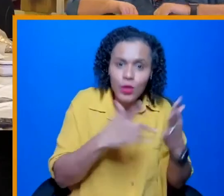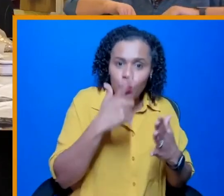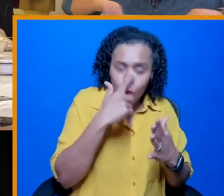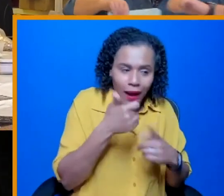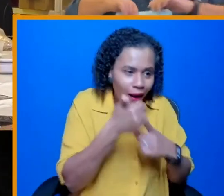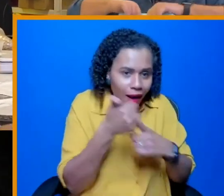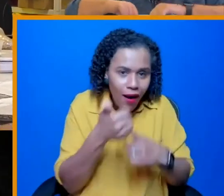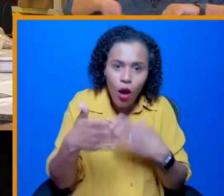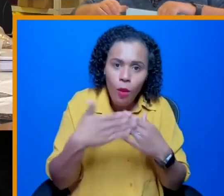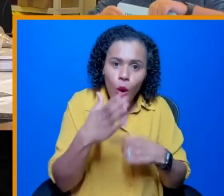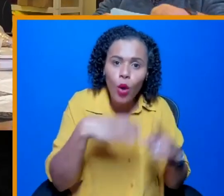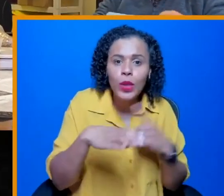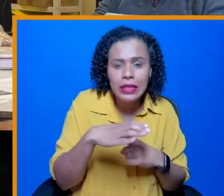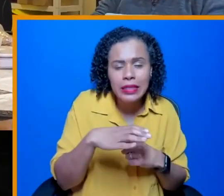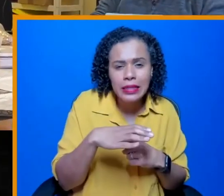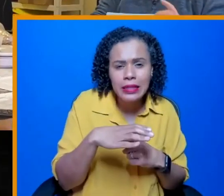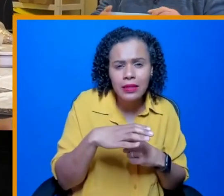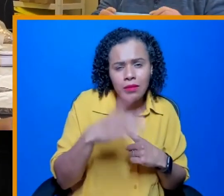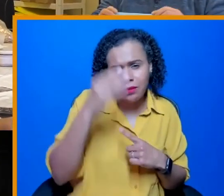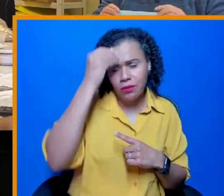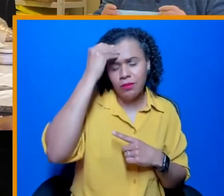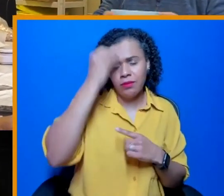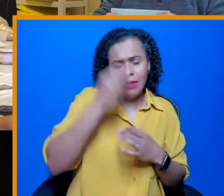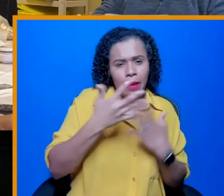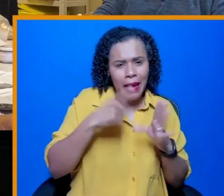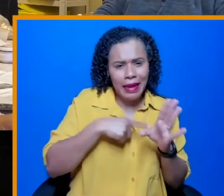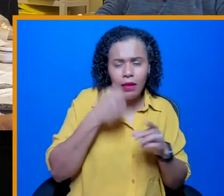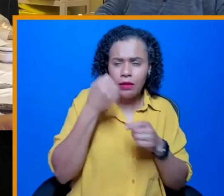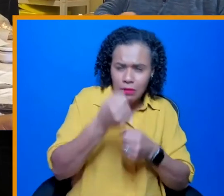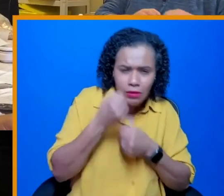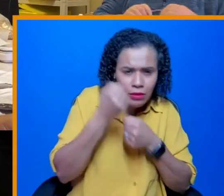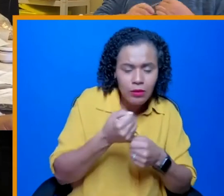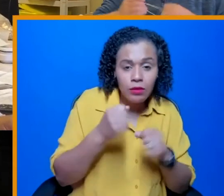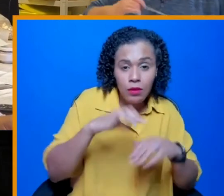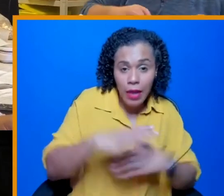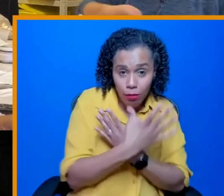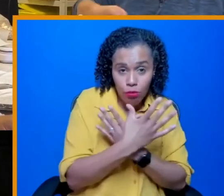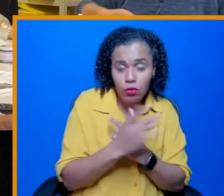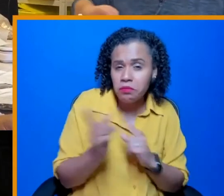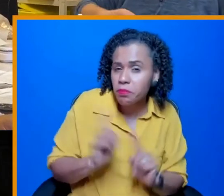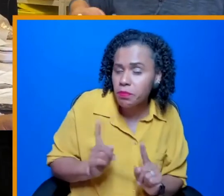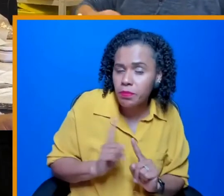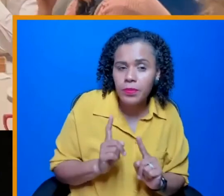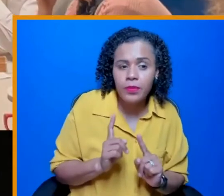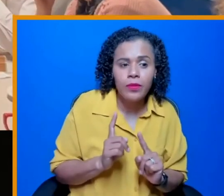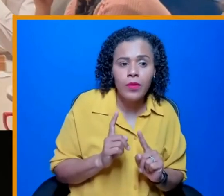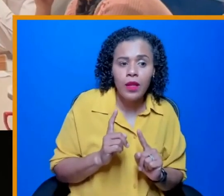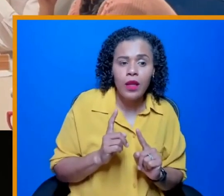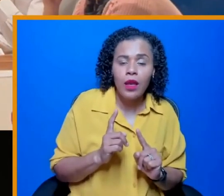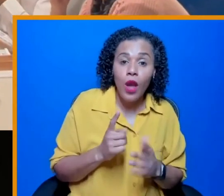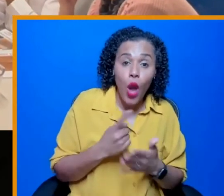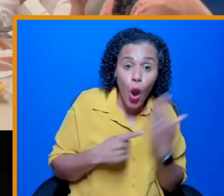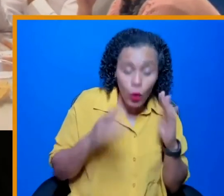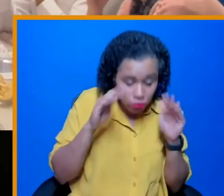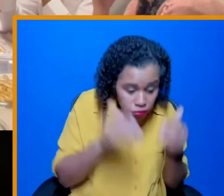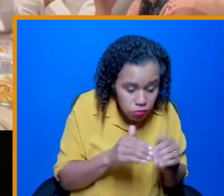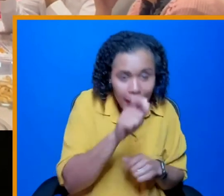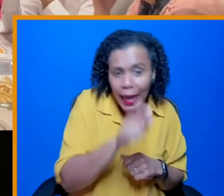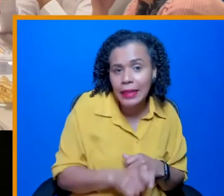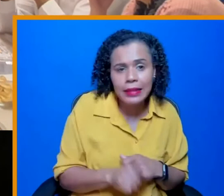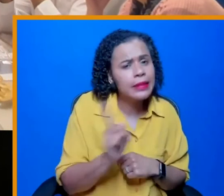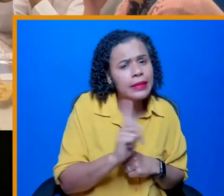One of the key things I've learnt over many years campaigning for the Liberal Democrats has been that actually it's not just about the candidate, but it's also